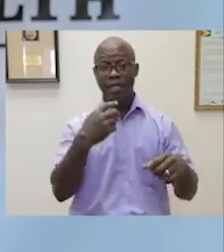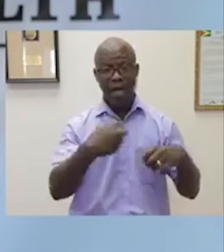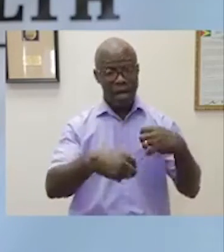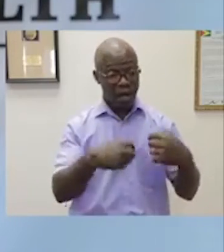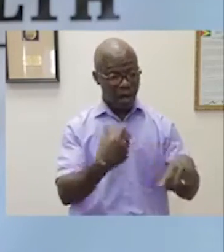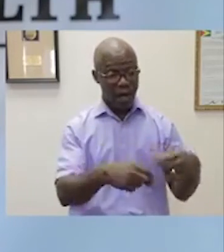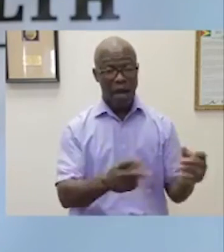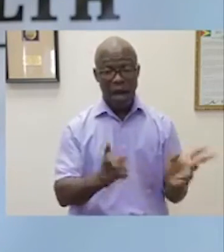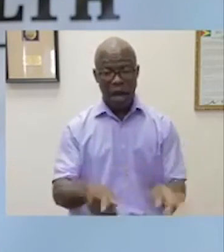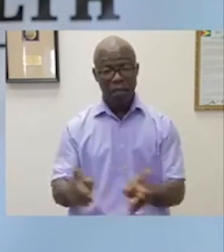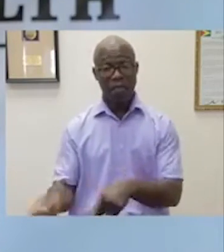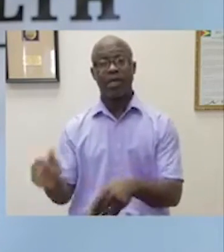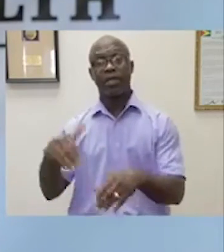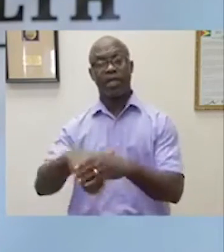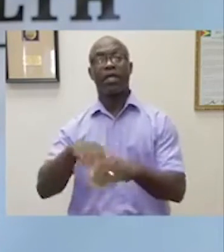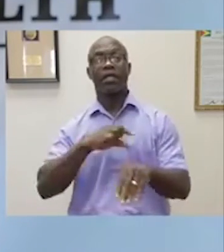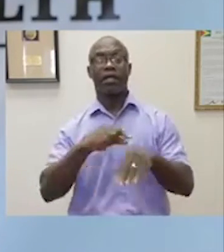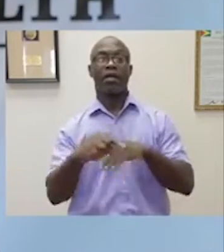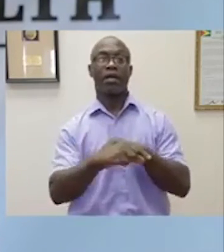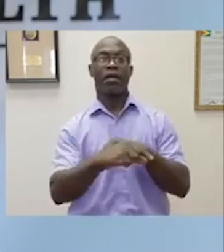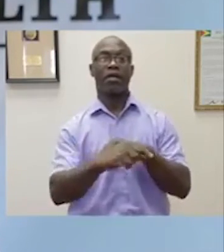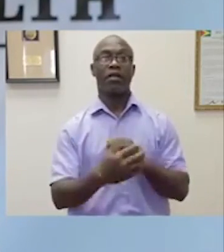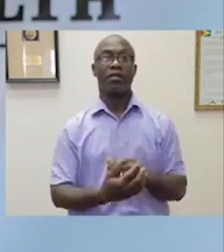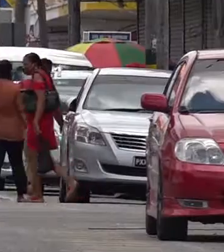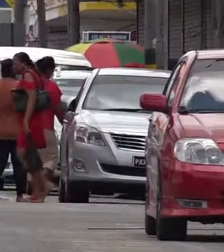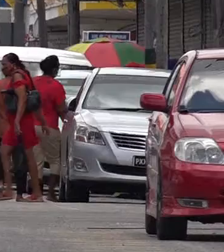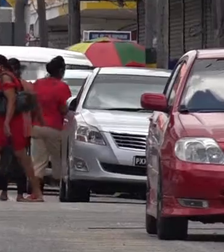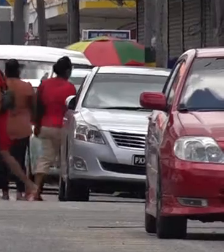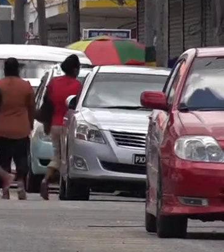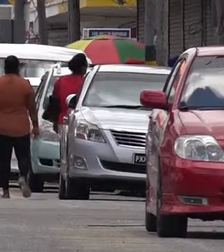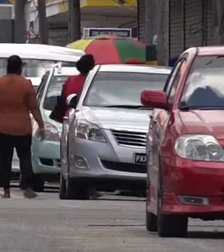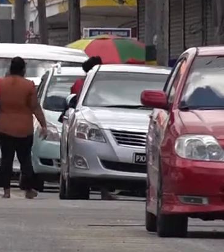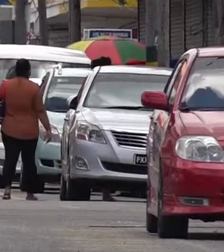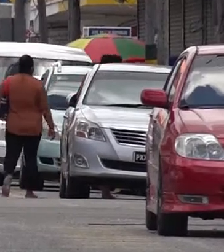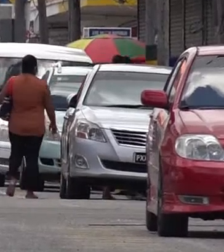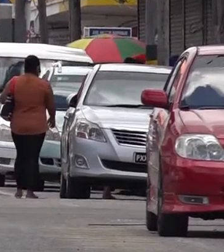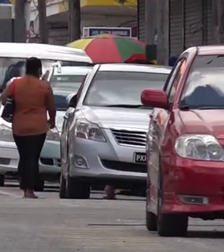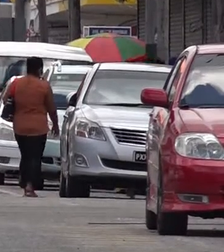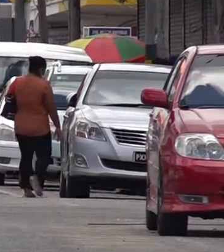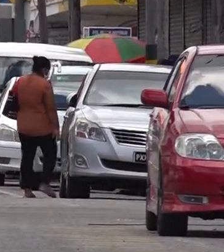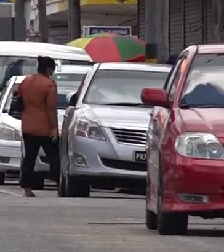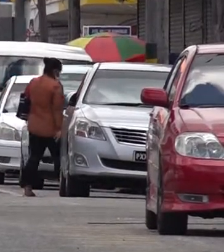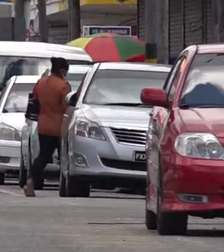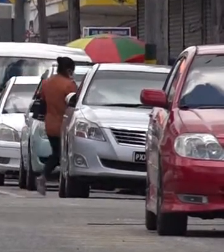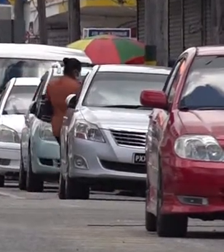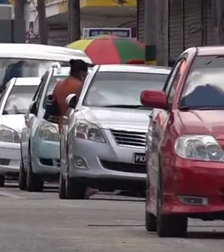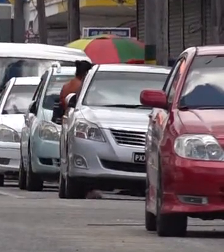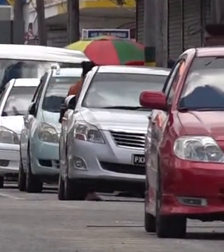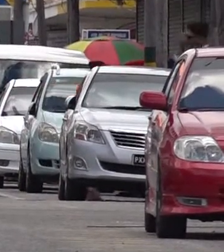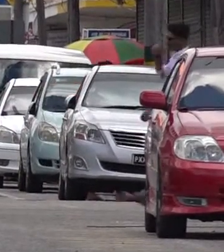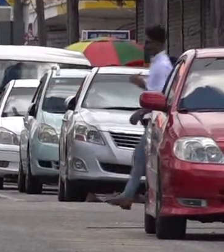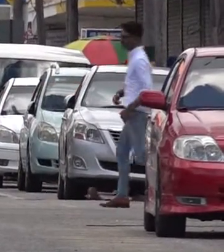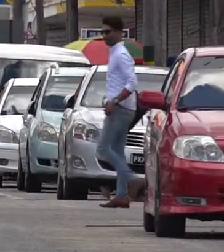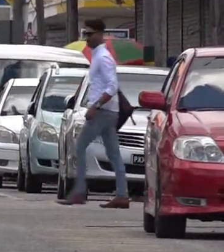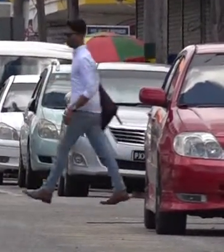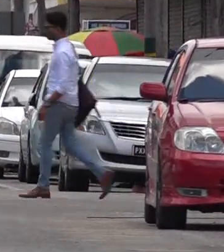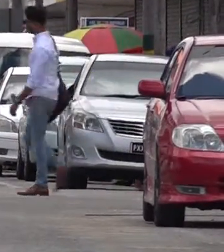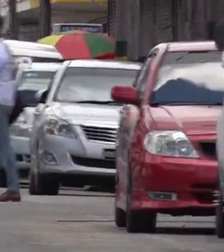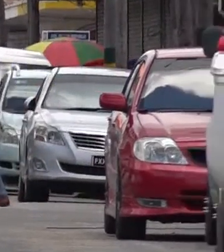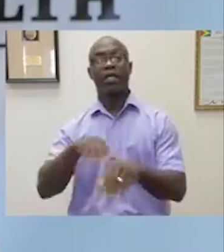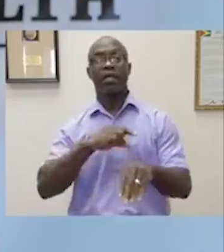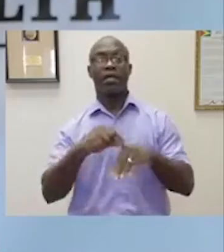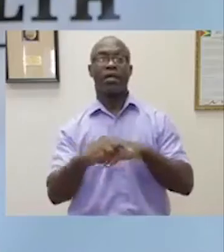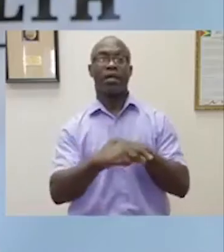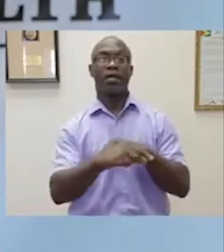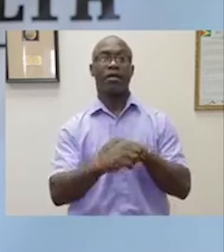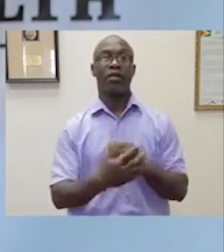around us. Dr. Hamilton reminded of the harsh reality faced by 3 countries closest to Ghana with regards to